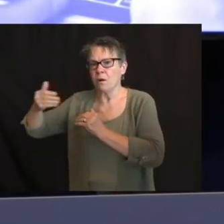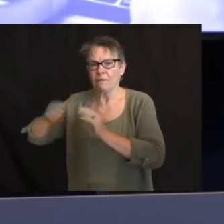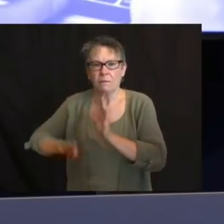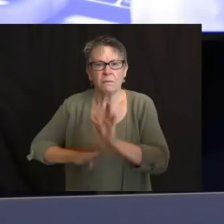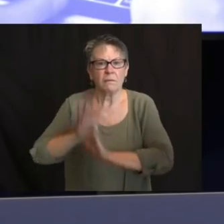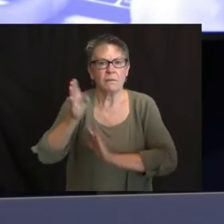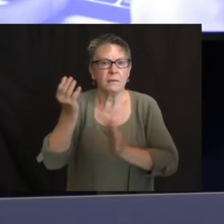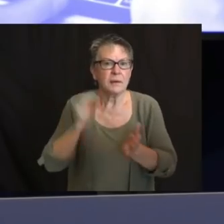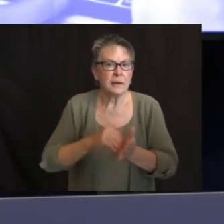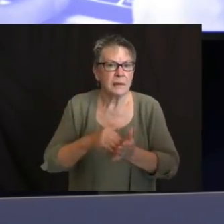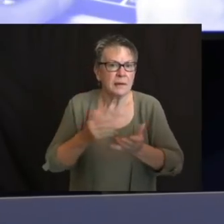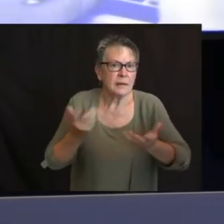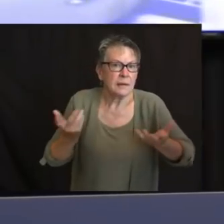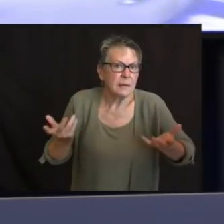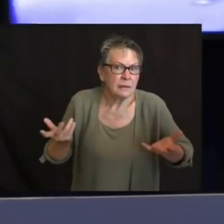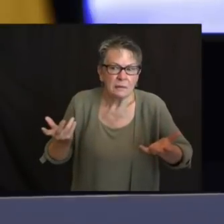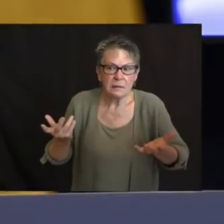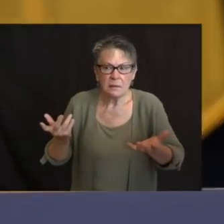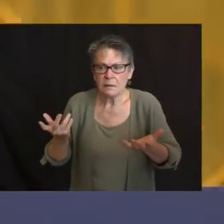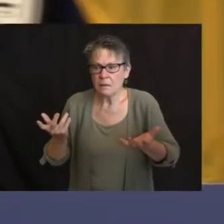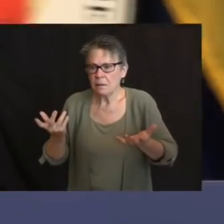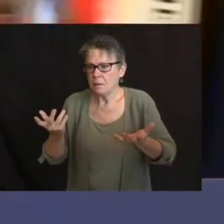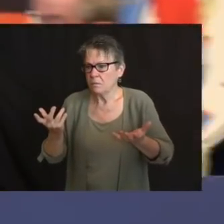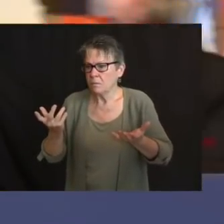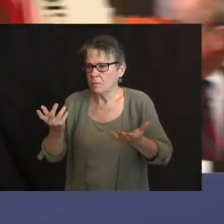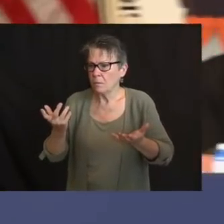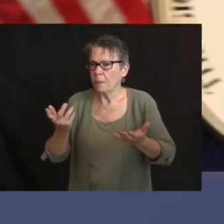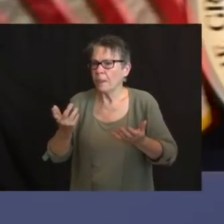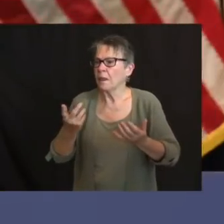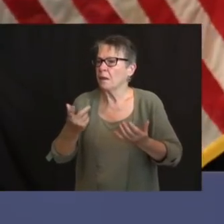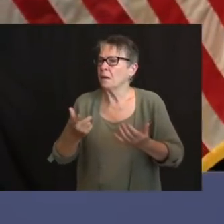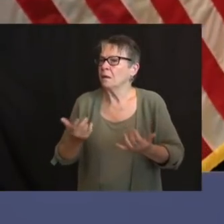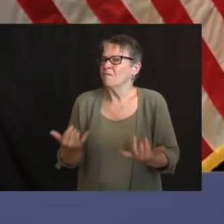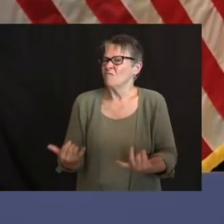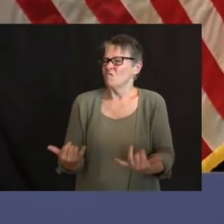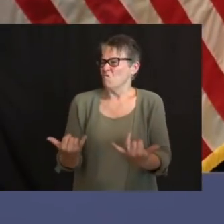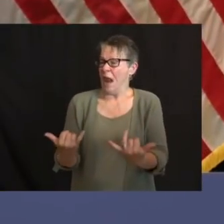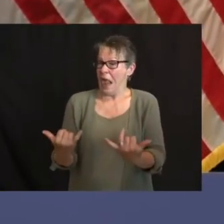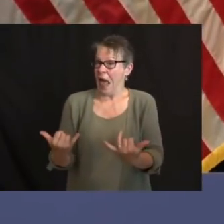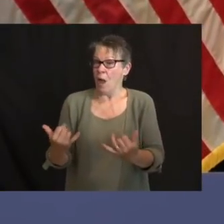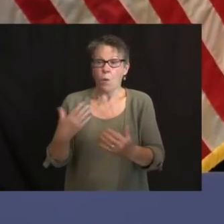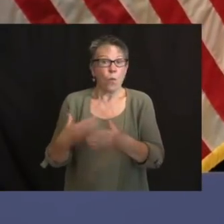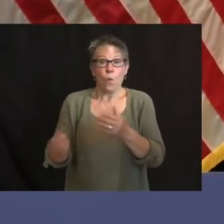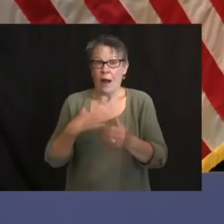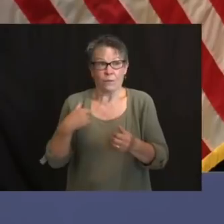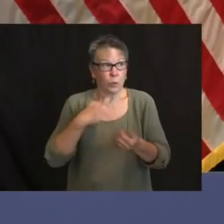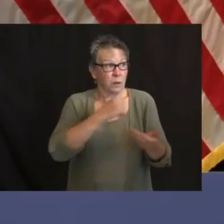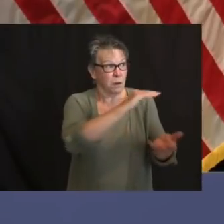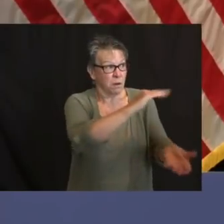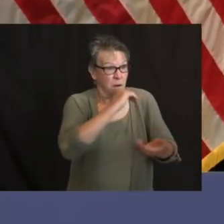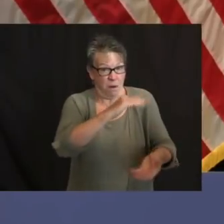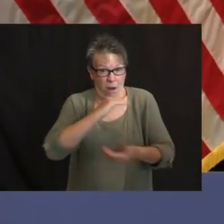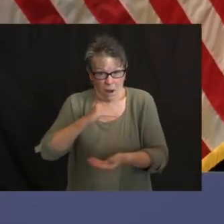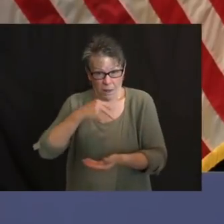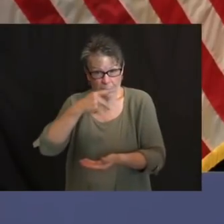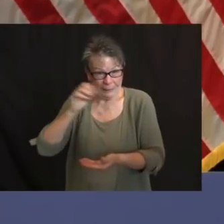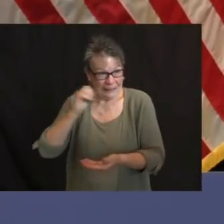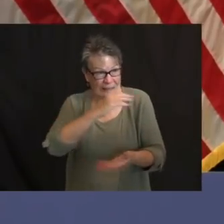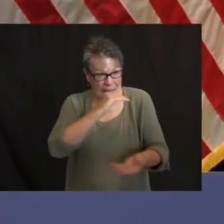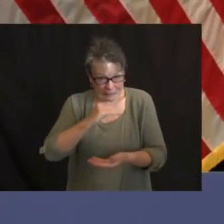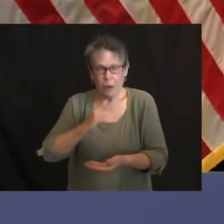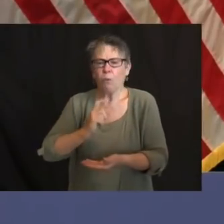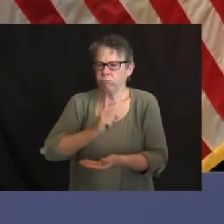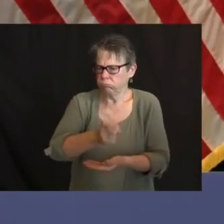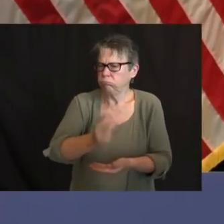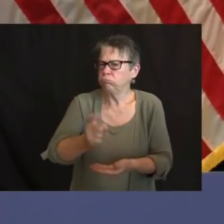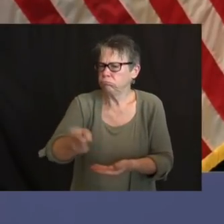planning for the fall. Yeah, I mean, I just repeat something that we've said a bunch of times. We still don't have enough. And I think it's fair to say,